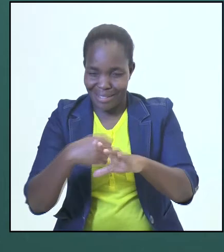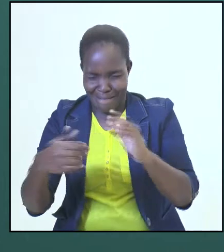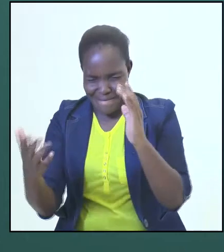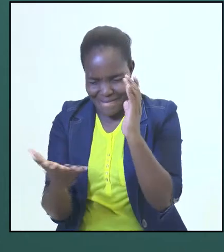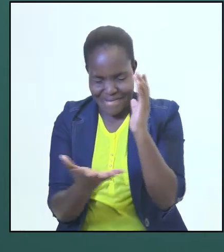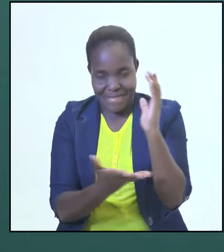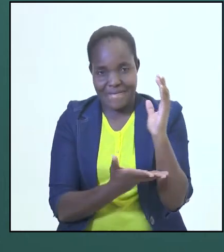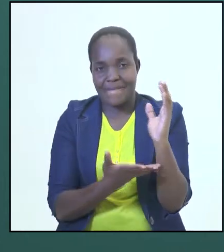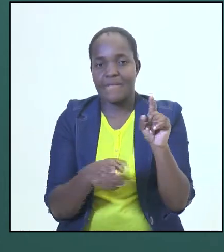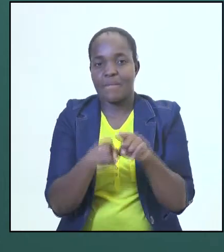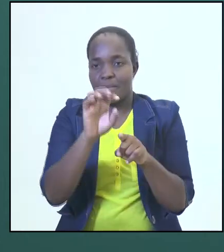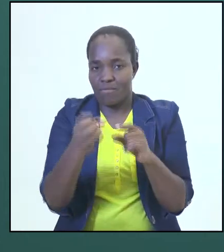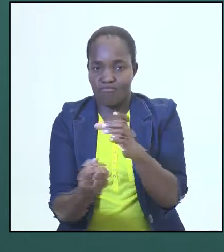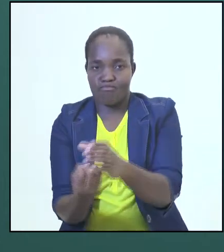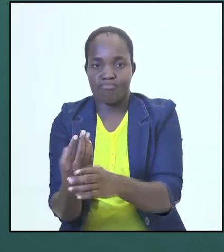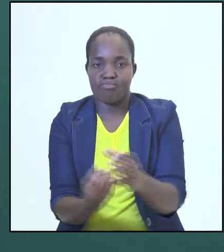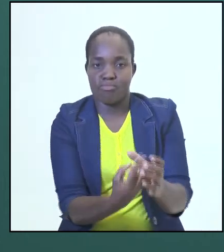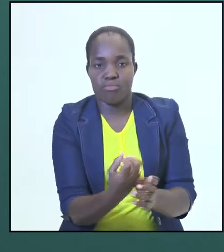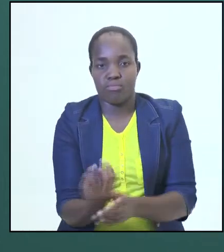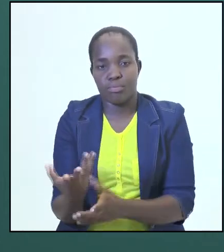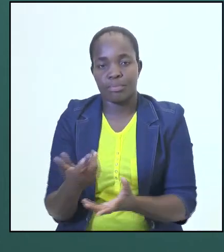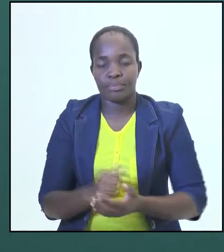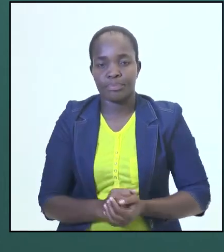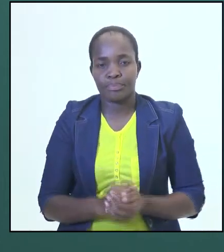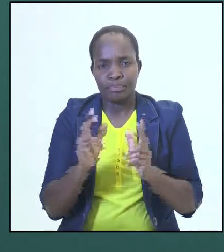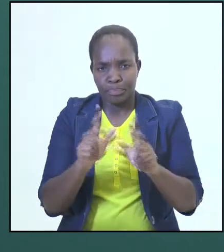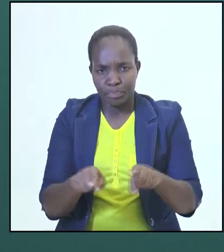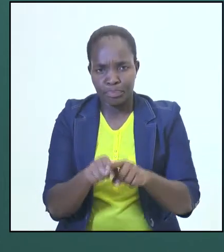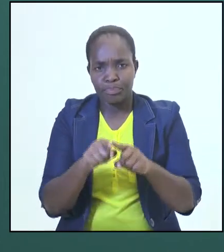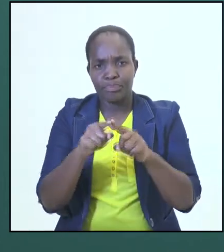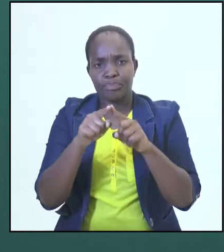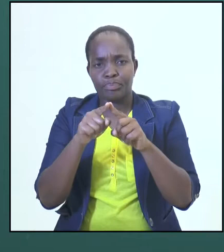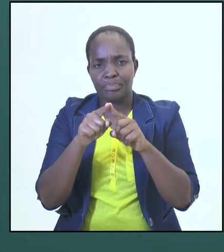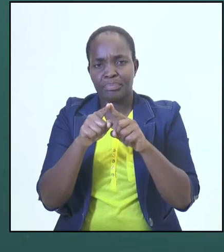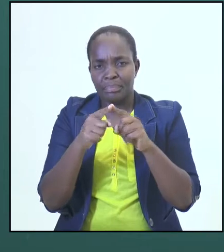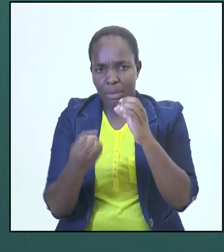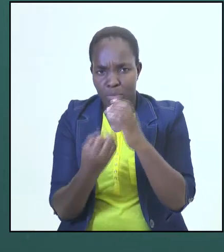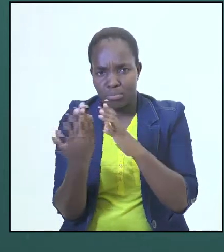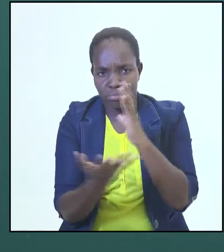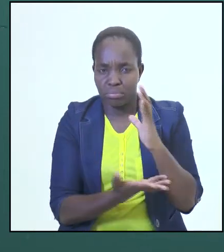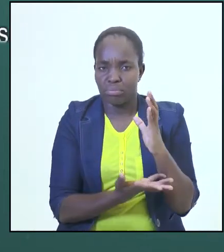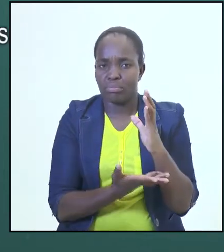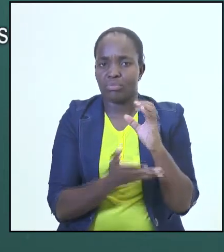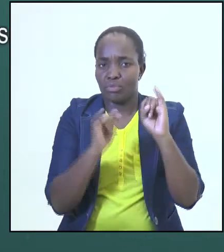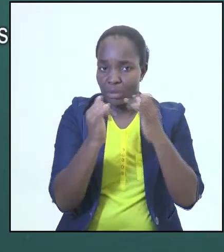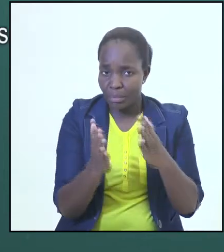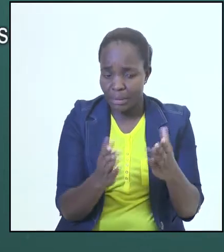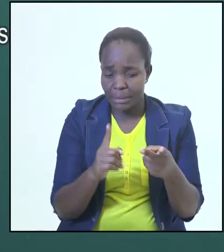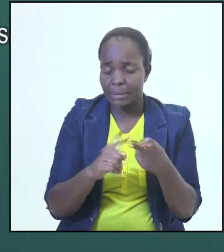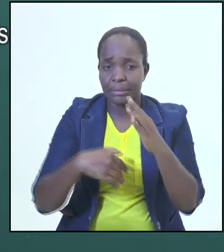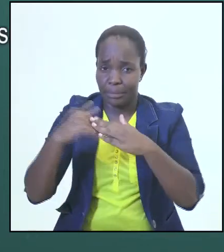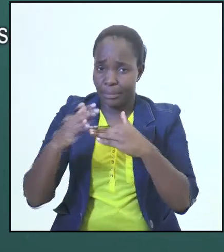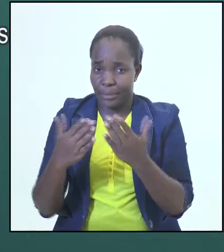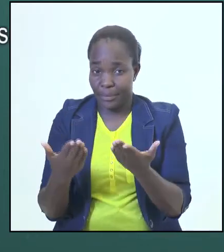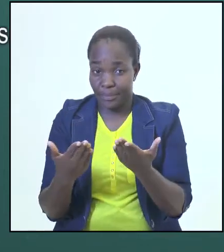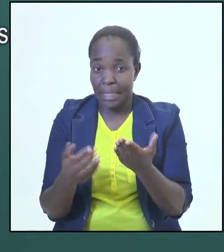crops. Humans clear large areas of forest for town planning and for building. Hunters